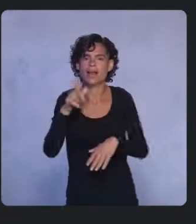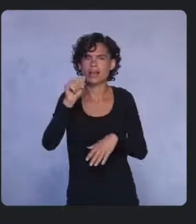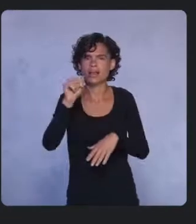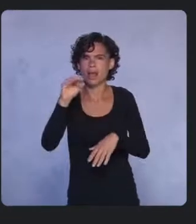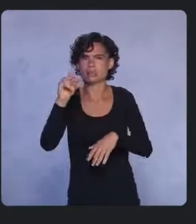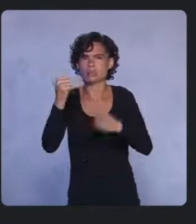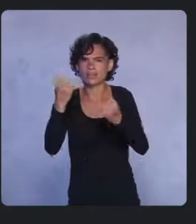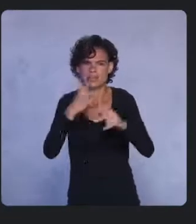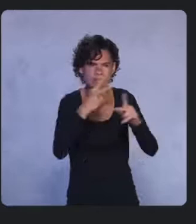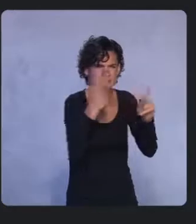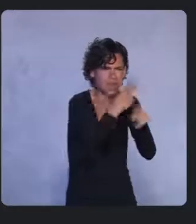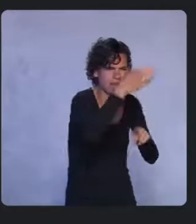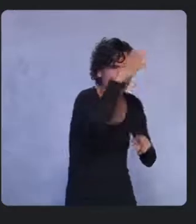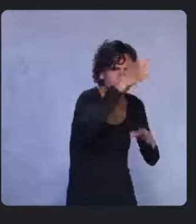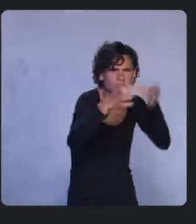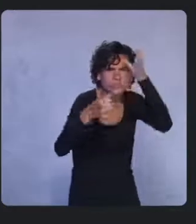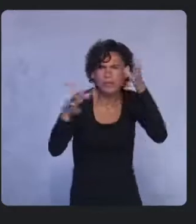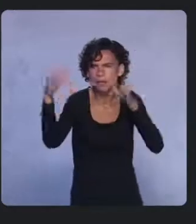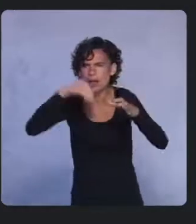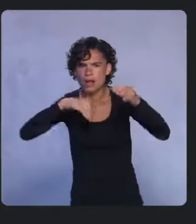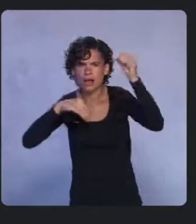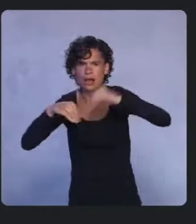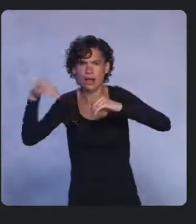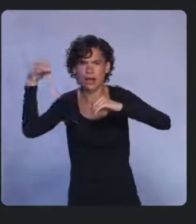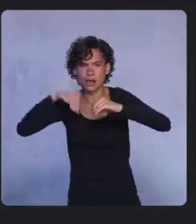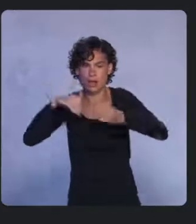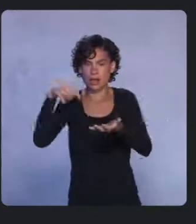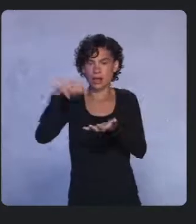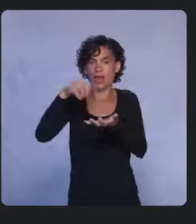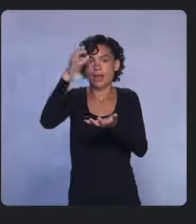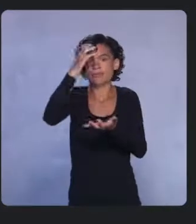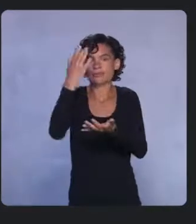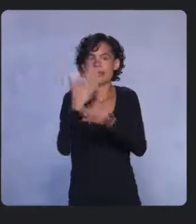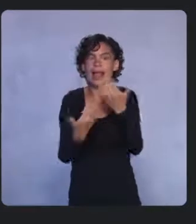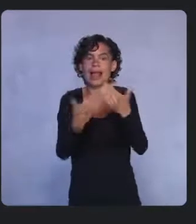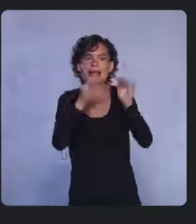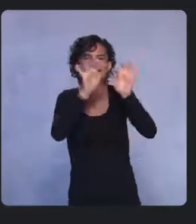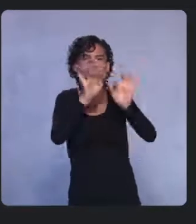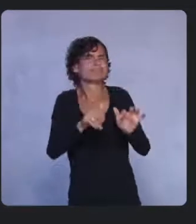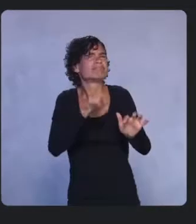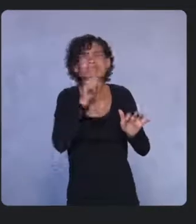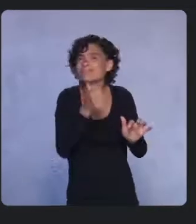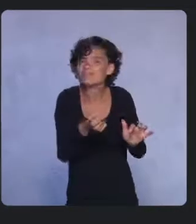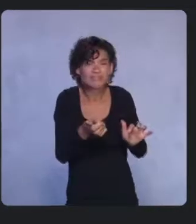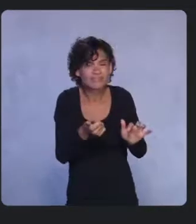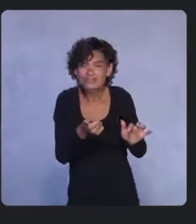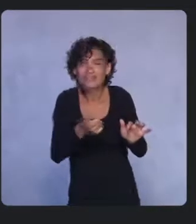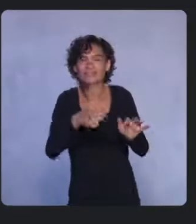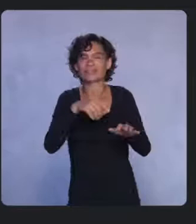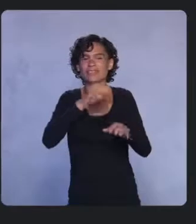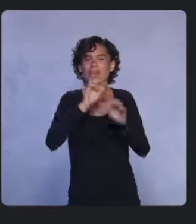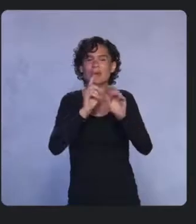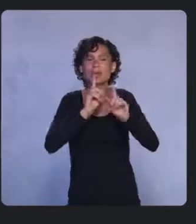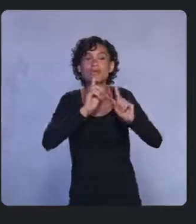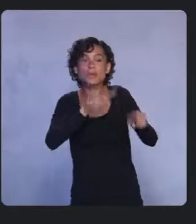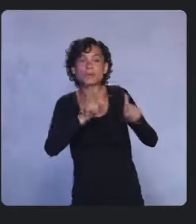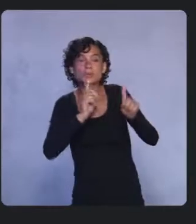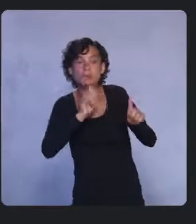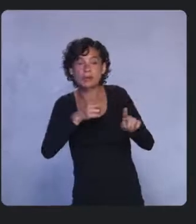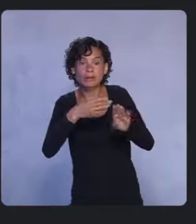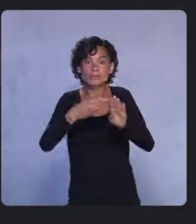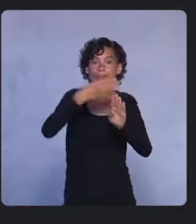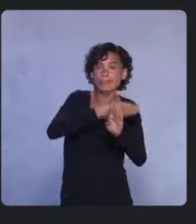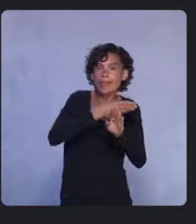data. These concepts were not hand-programmed in the model. Because none of the responses were predefined,